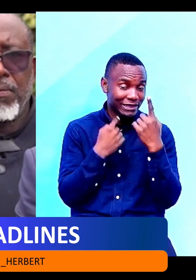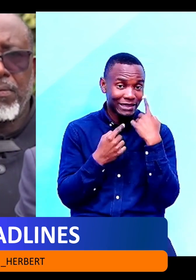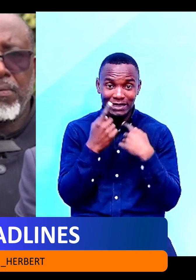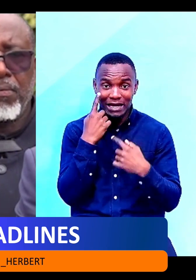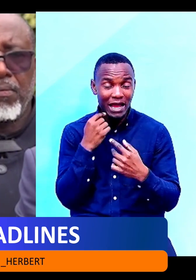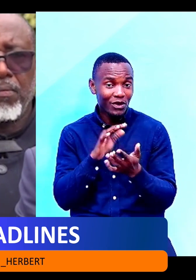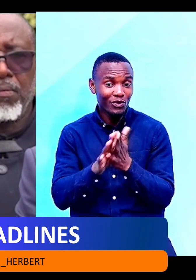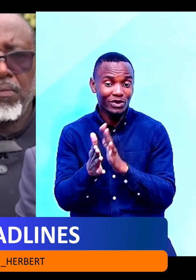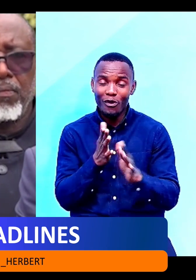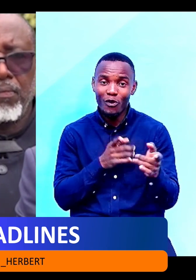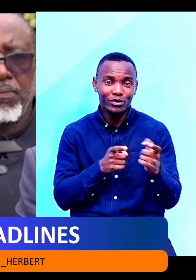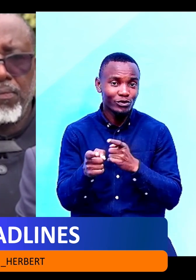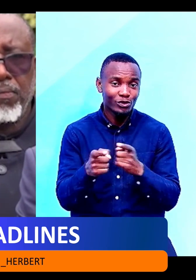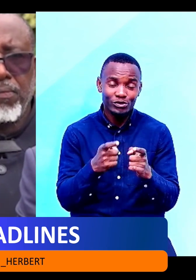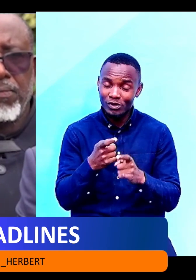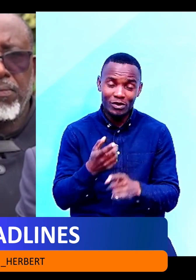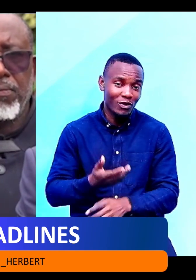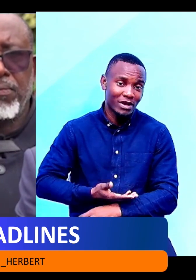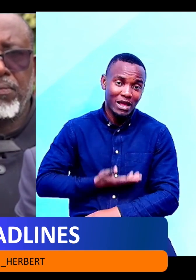Ruto,